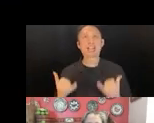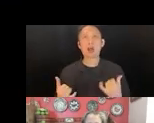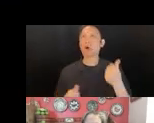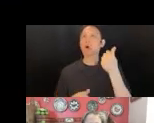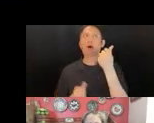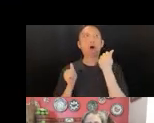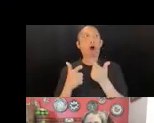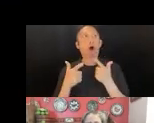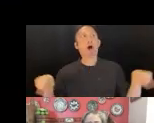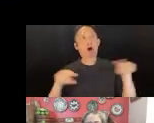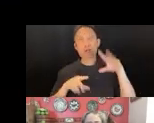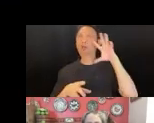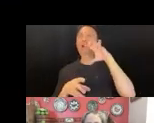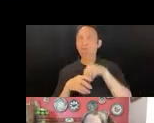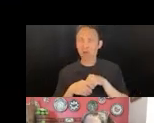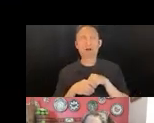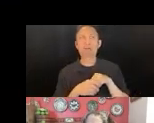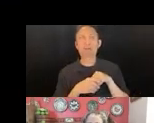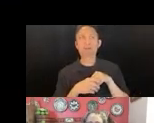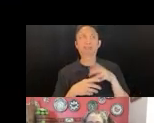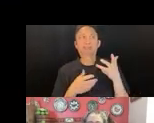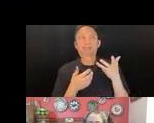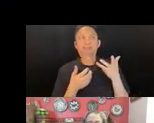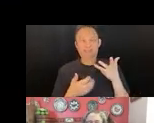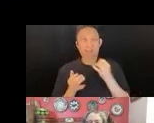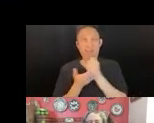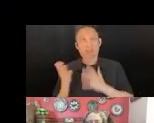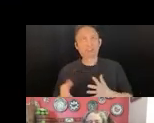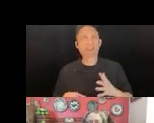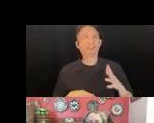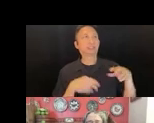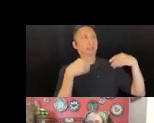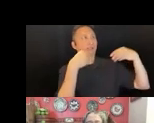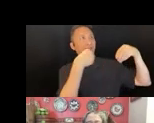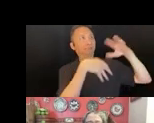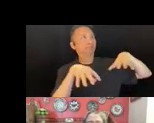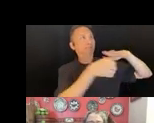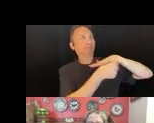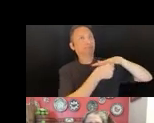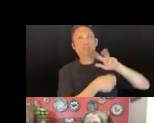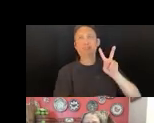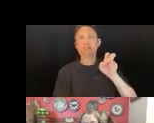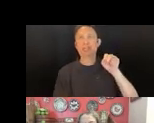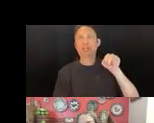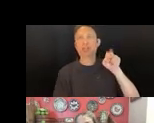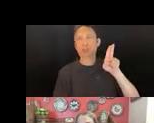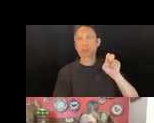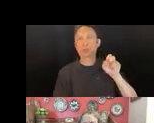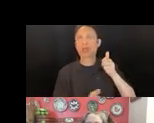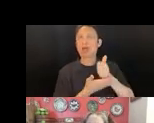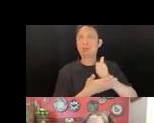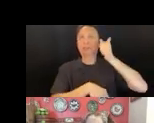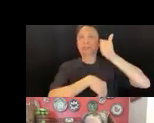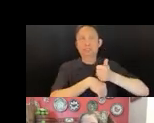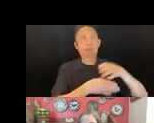is involved in, including the artists and the venues, in creating the content for the websites, the social networks,